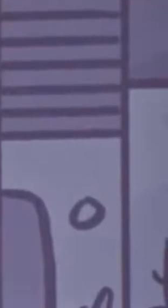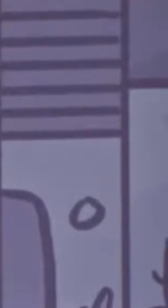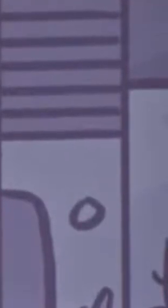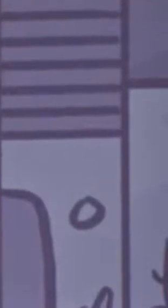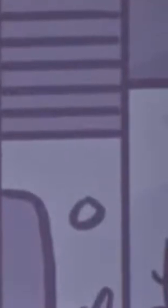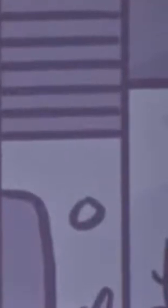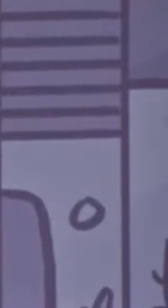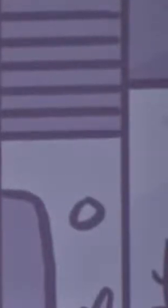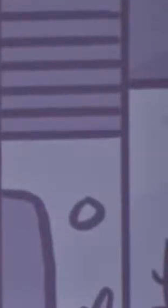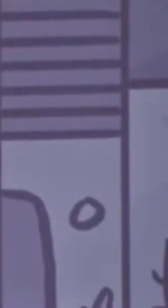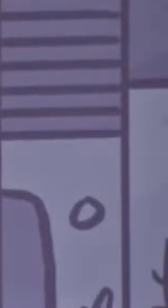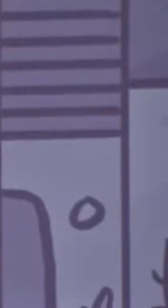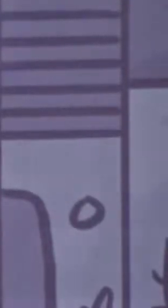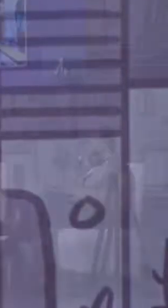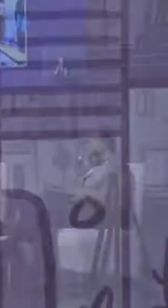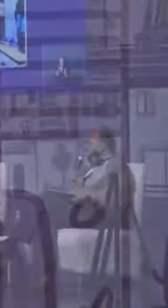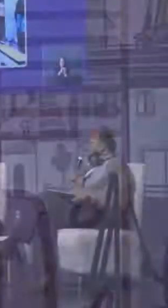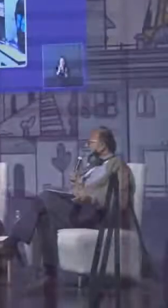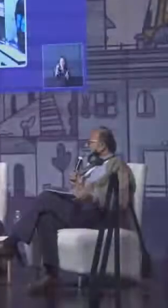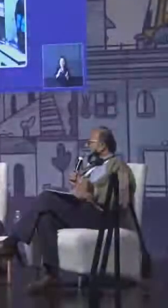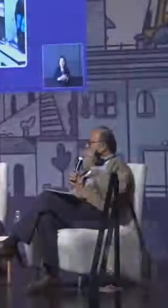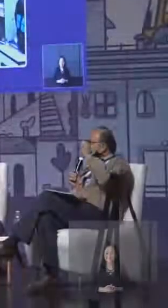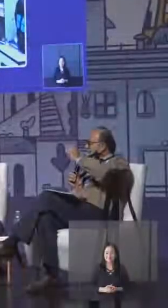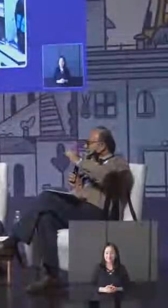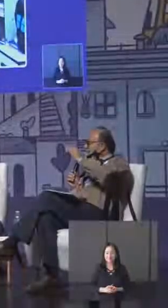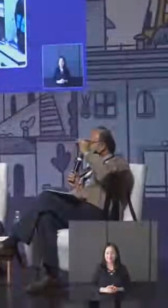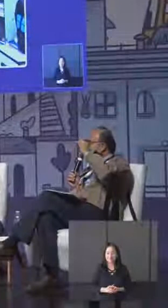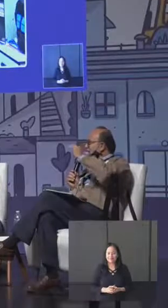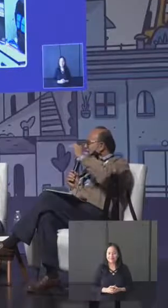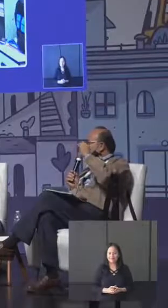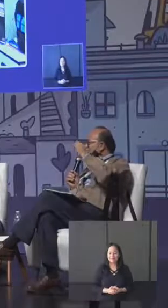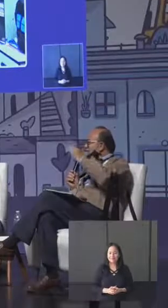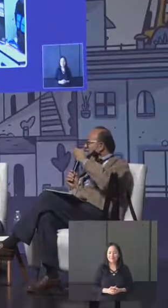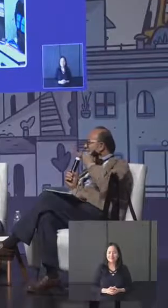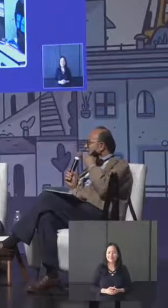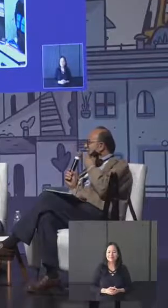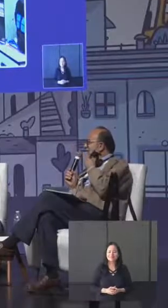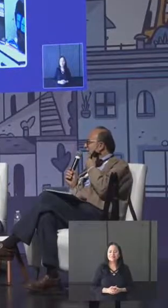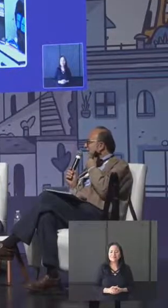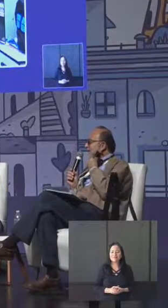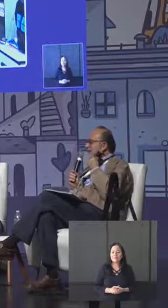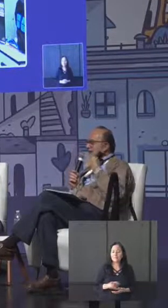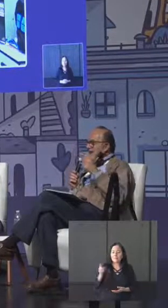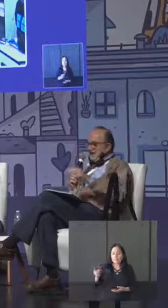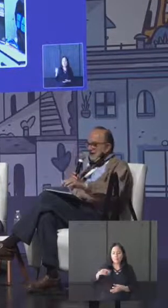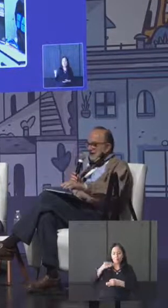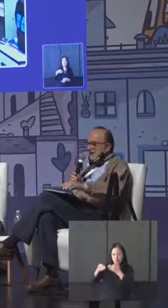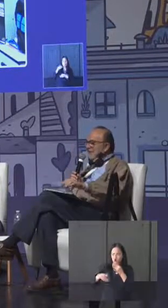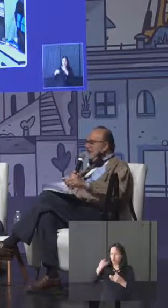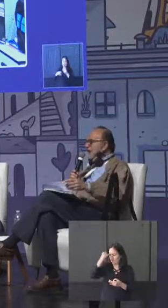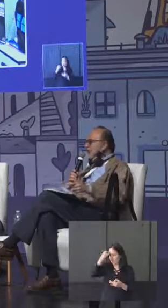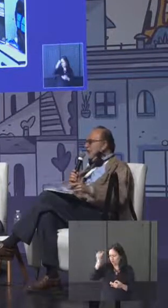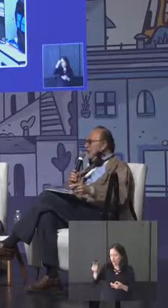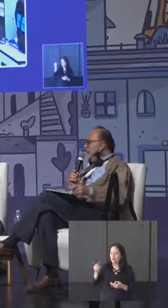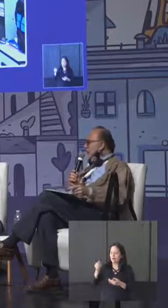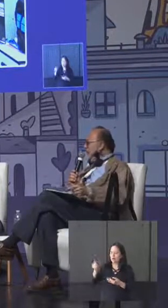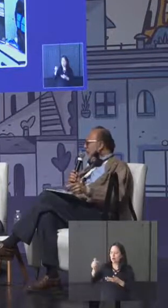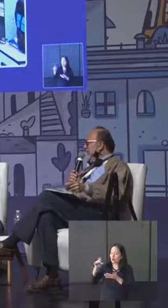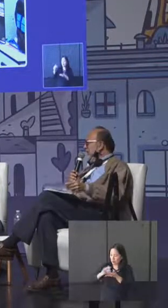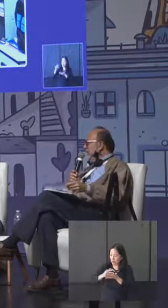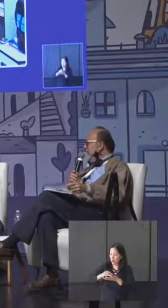Thank you very much. Thank you, Dolores, for your accuracy in your ideas and